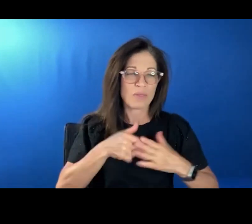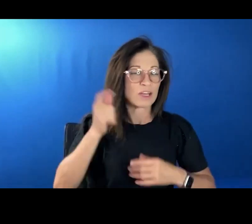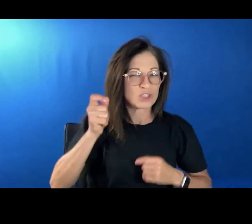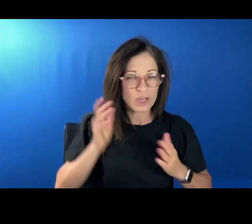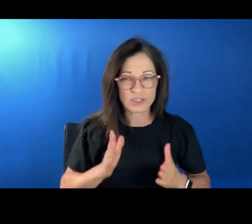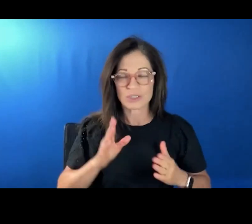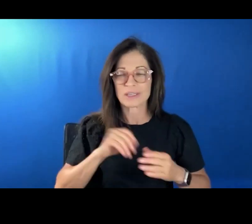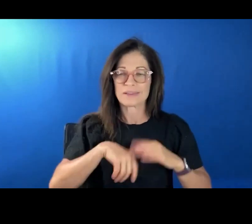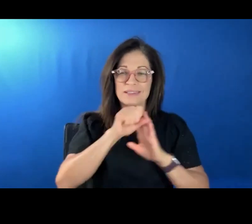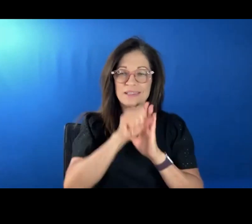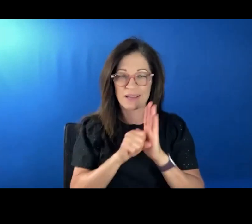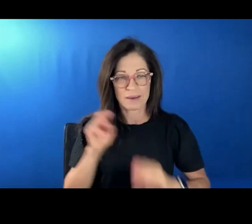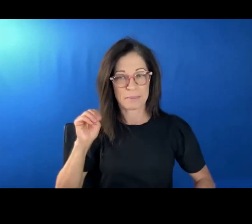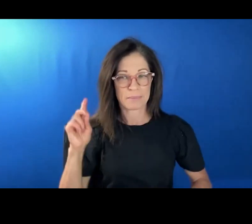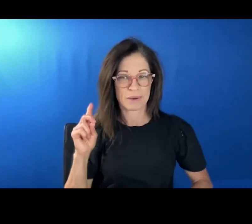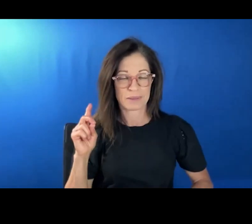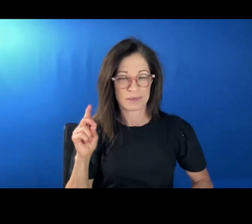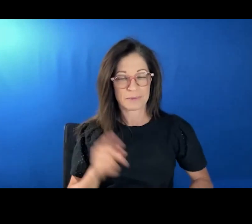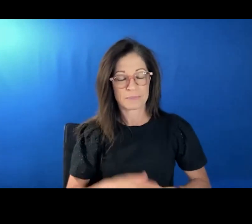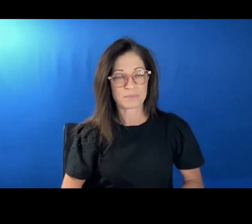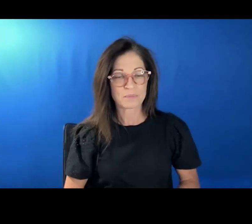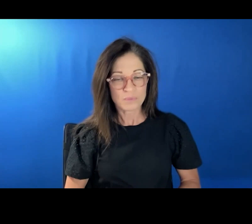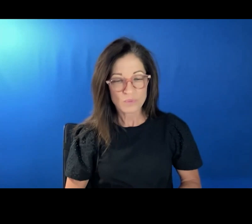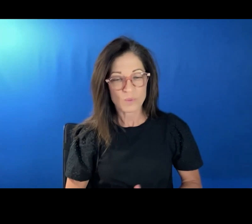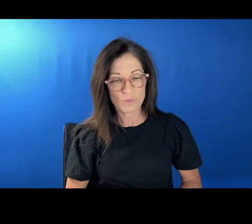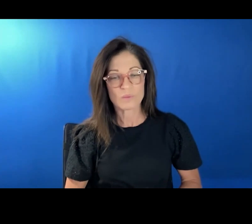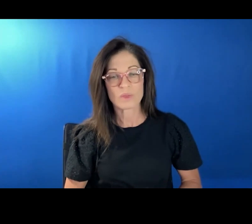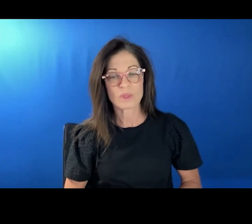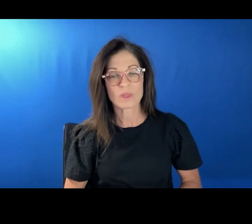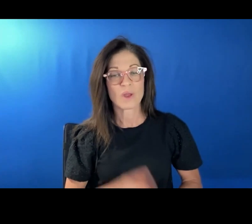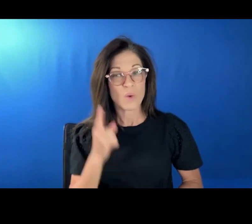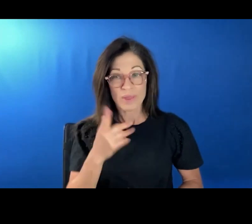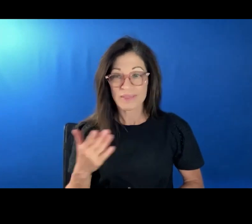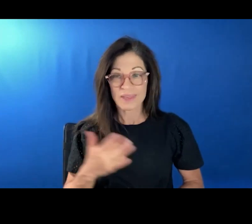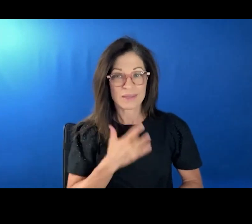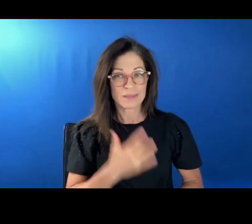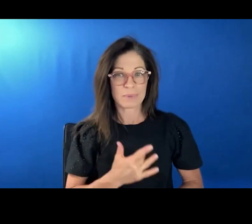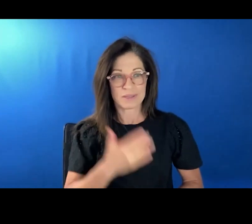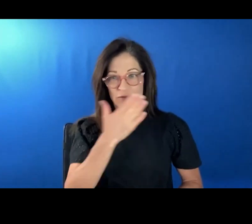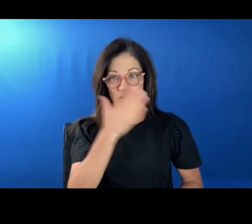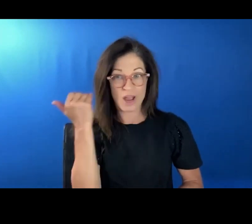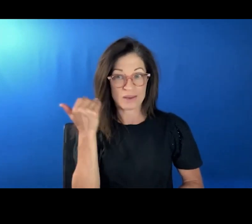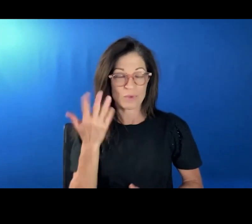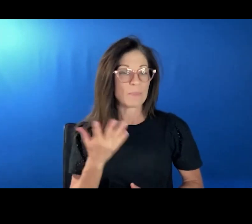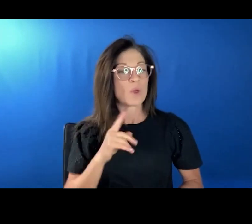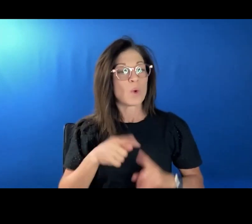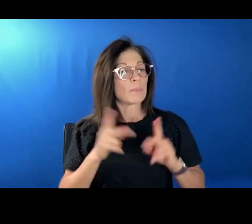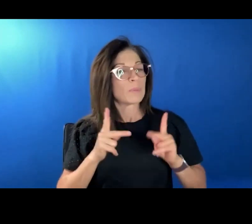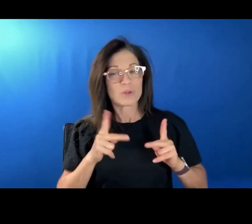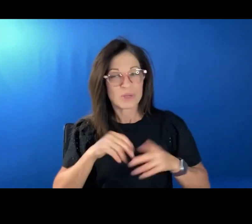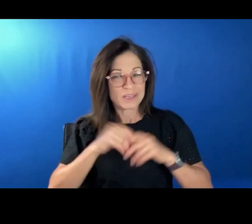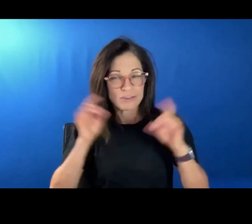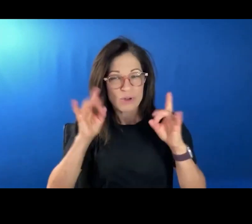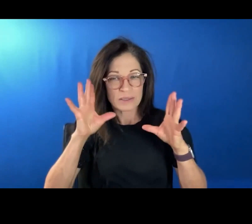the state of Maryland. One of the things I was shocked that sometimes is forgotten is that when people are in crisis, no matter who you